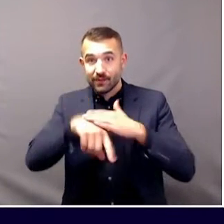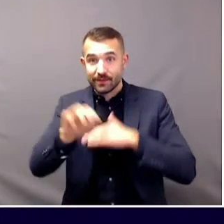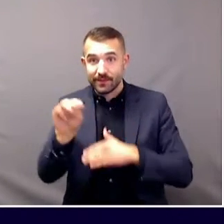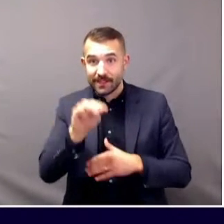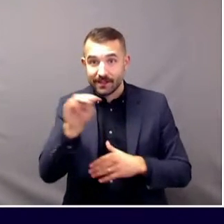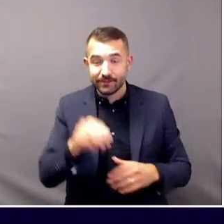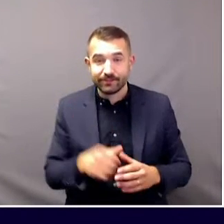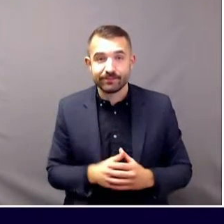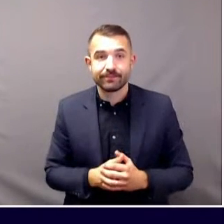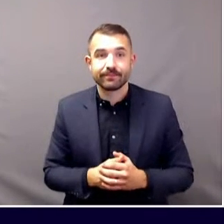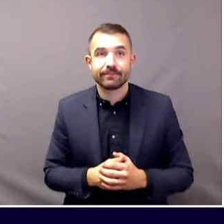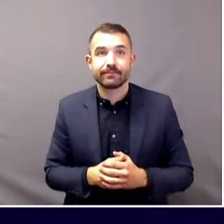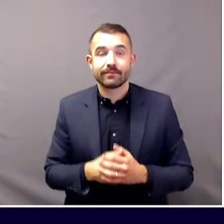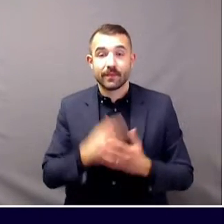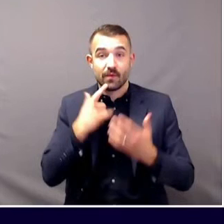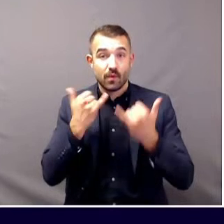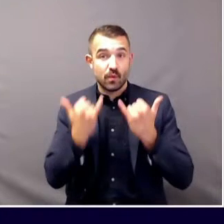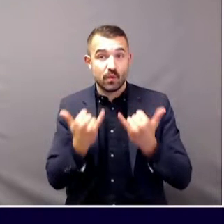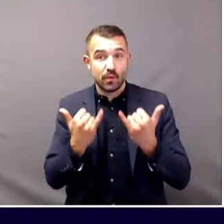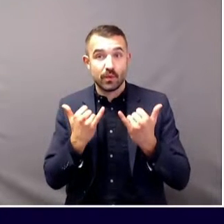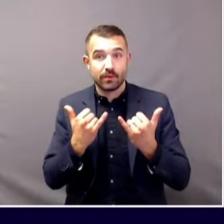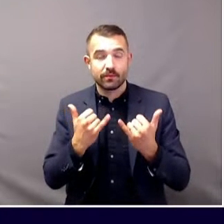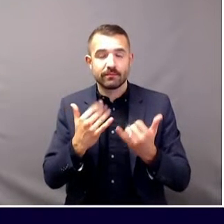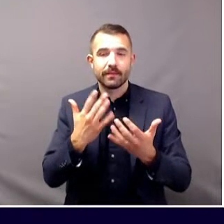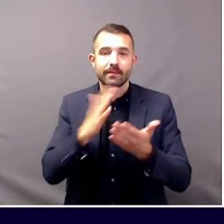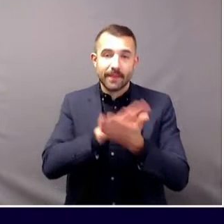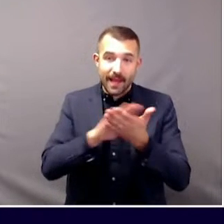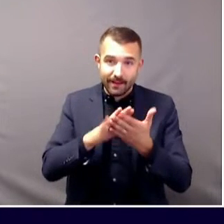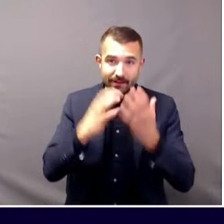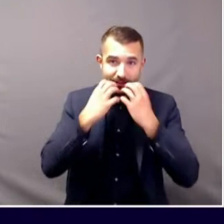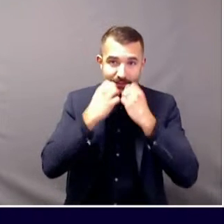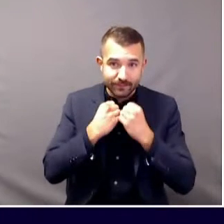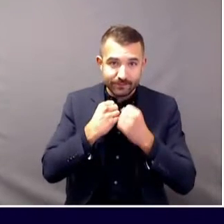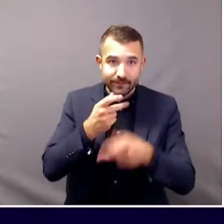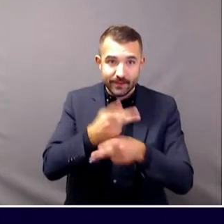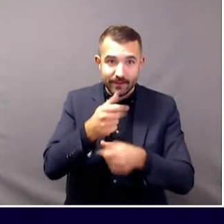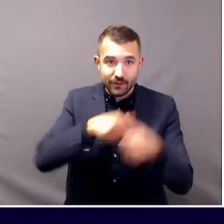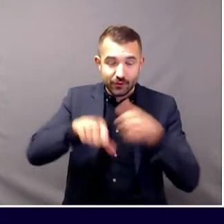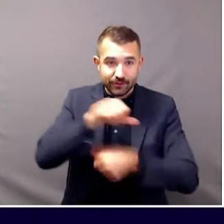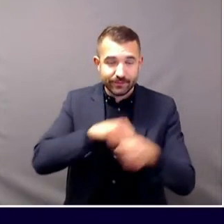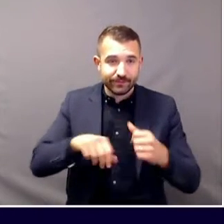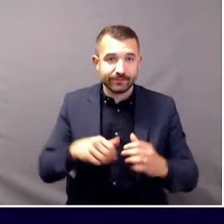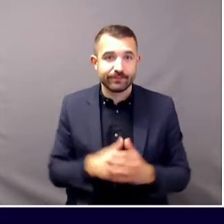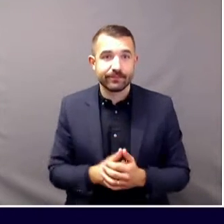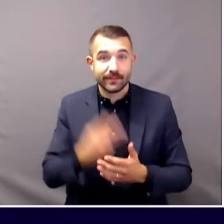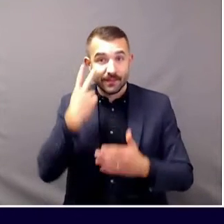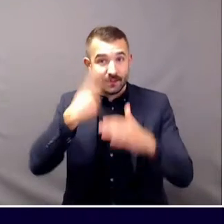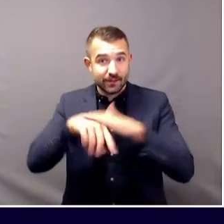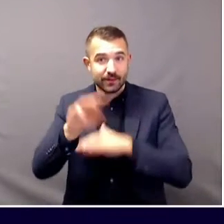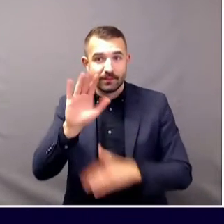the meantime, as always, please be kind and take care of one another. We'll catch up again next week.